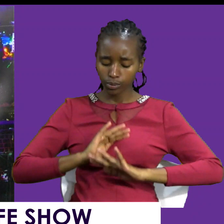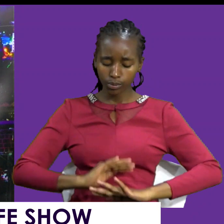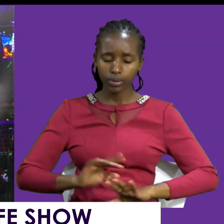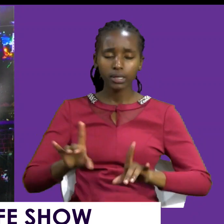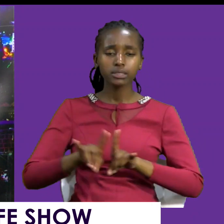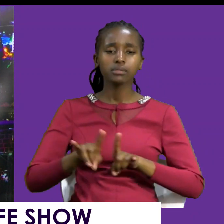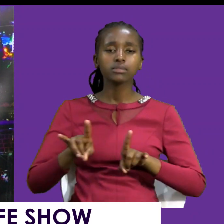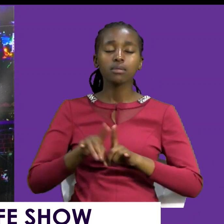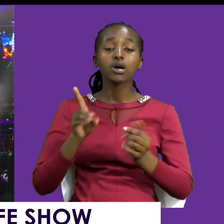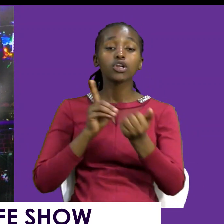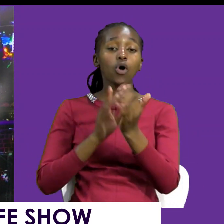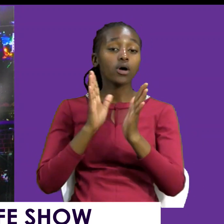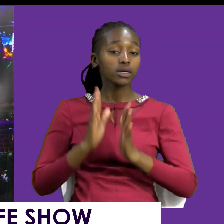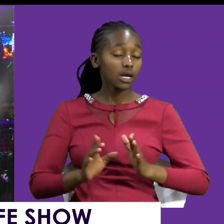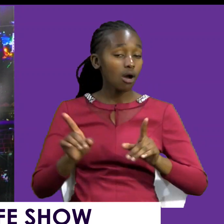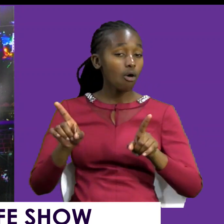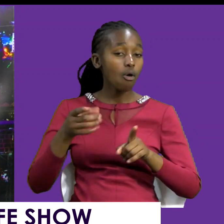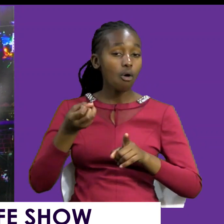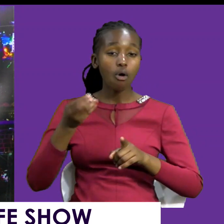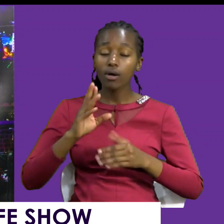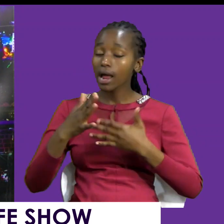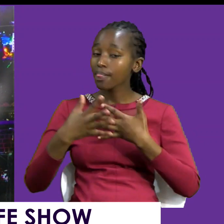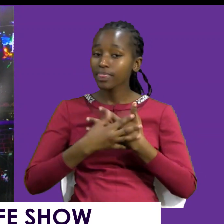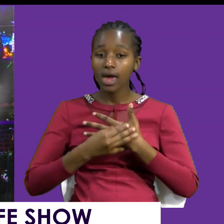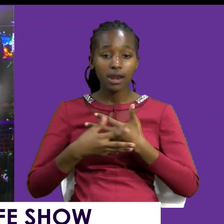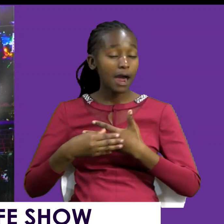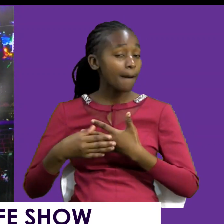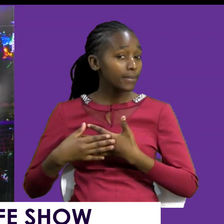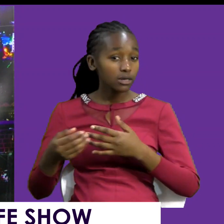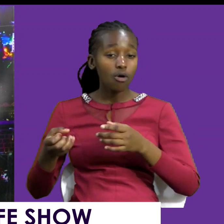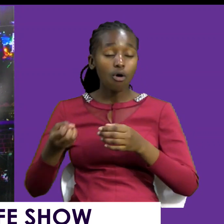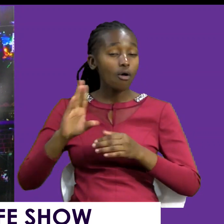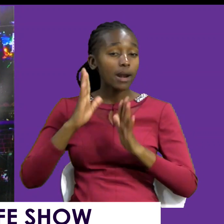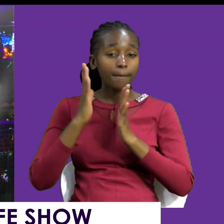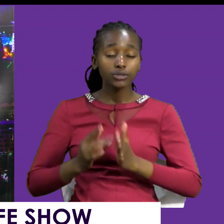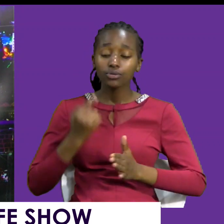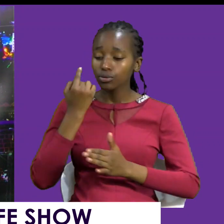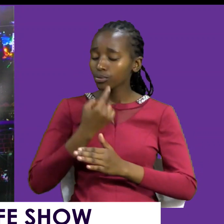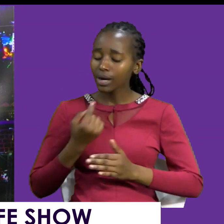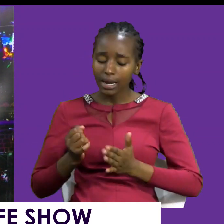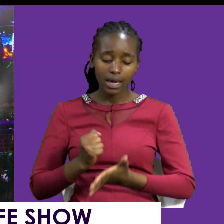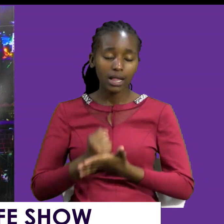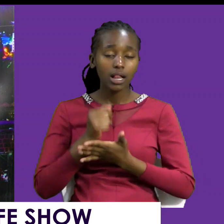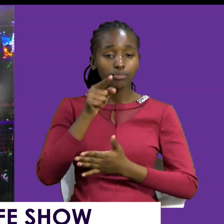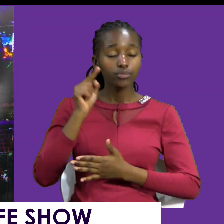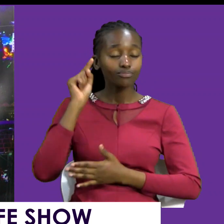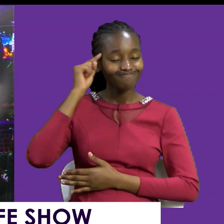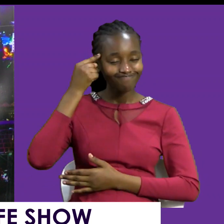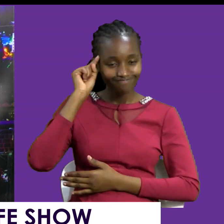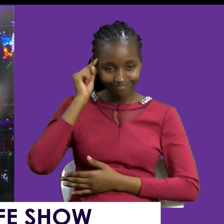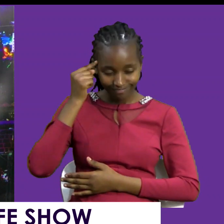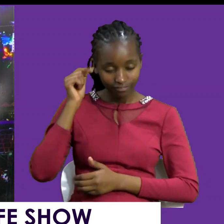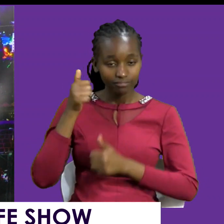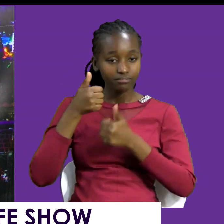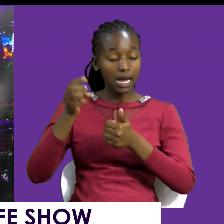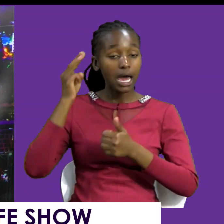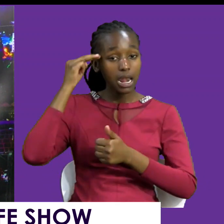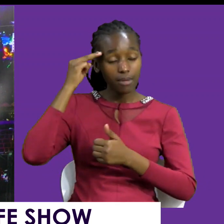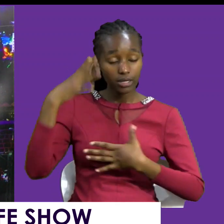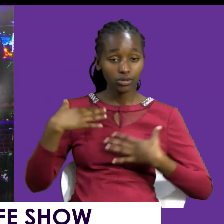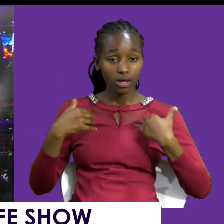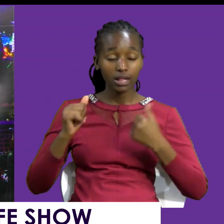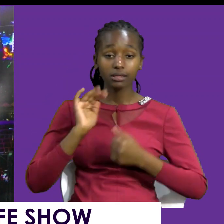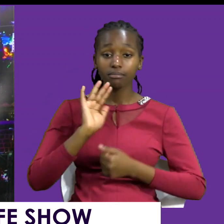doctor, like your therapist, like somebody who is talking to you to just help your mental health, especially